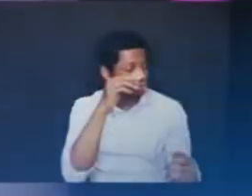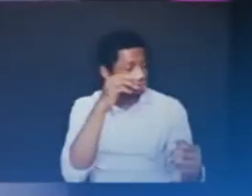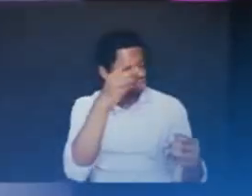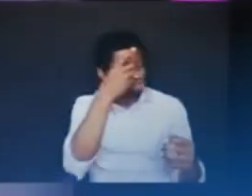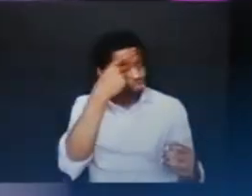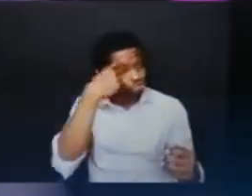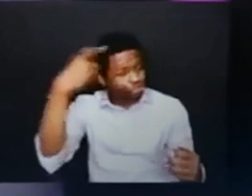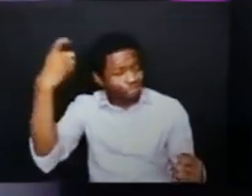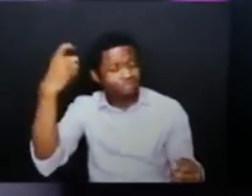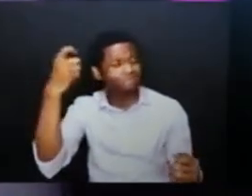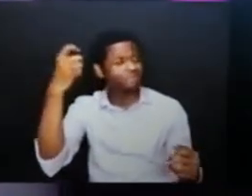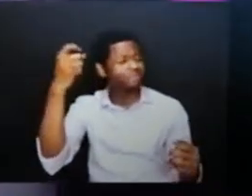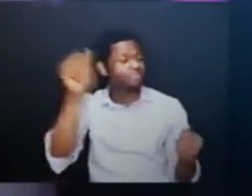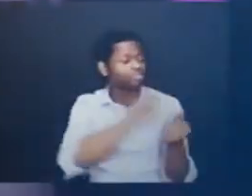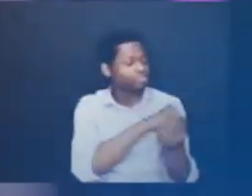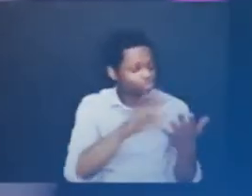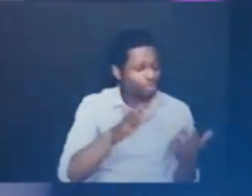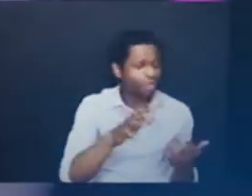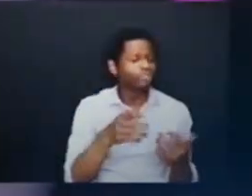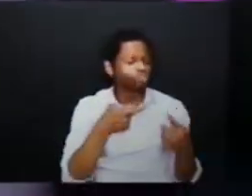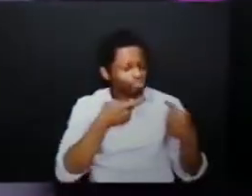came to pass. But they